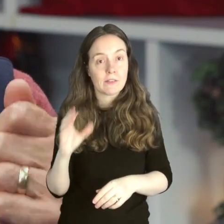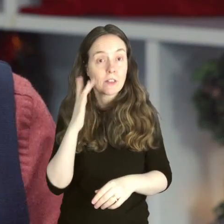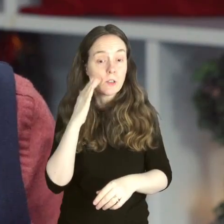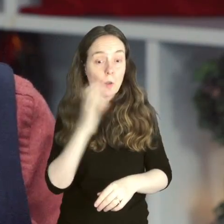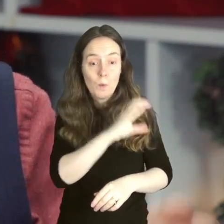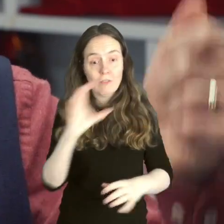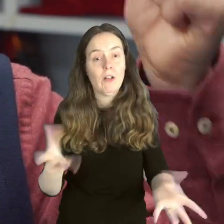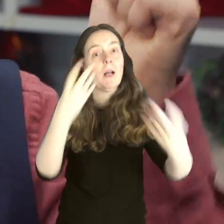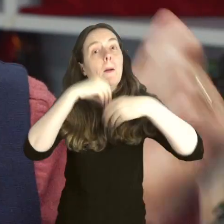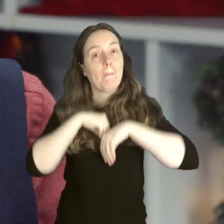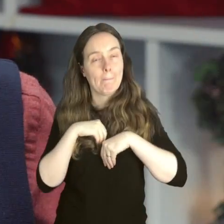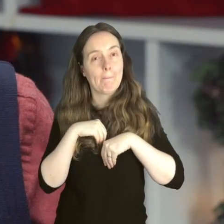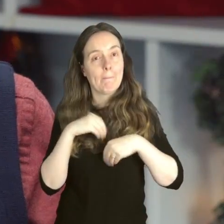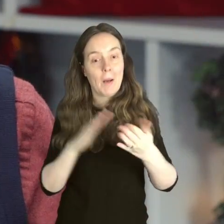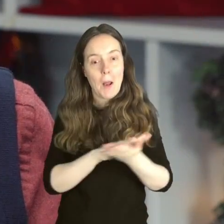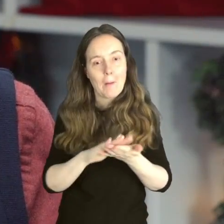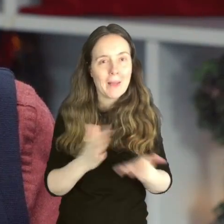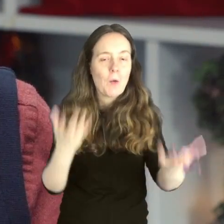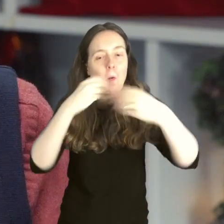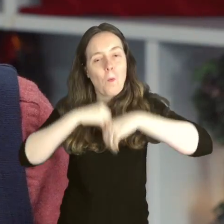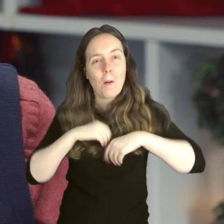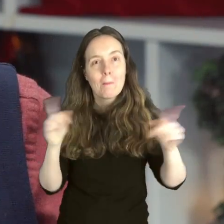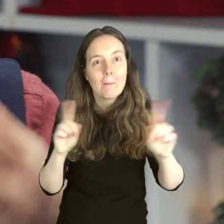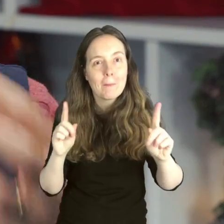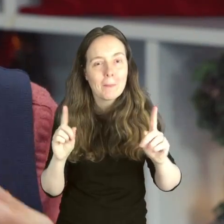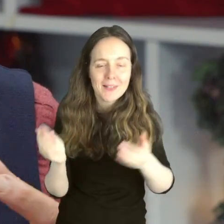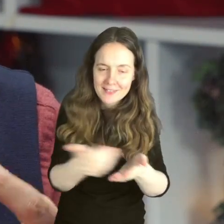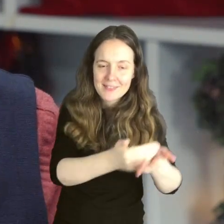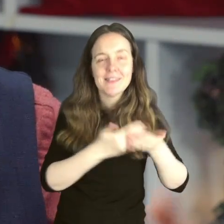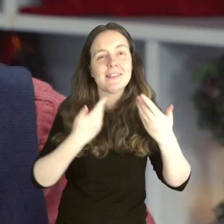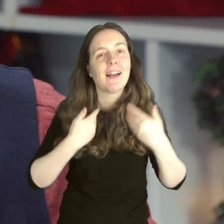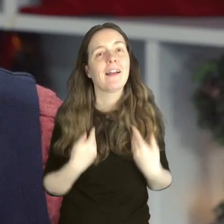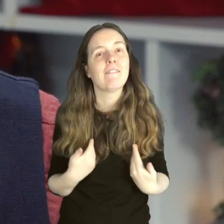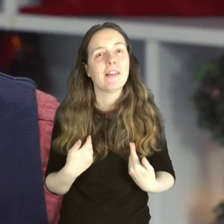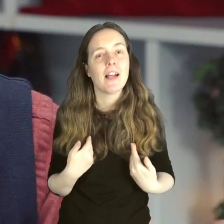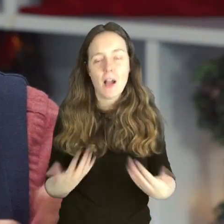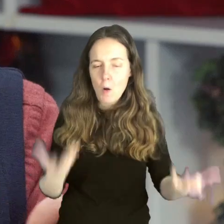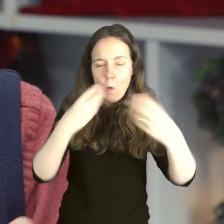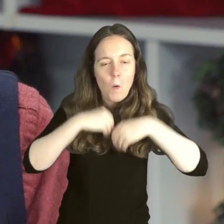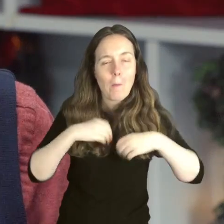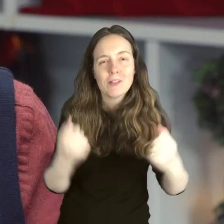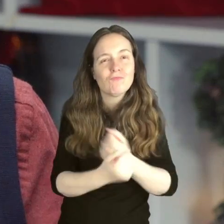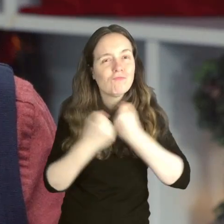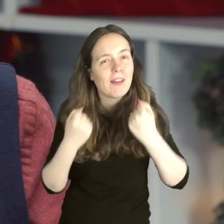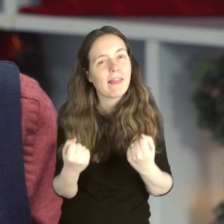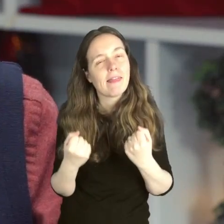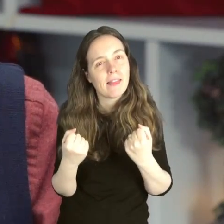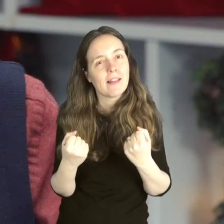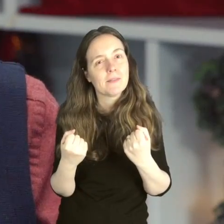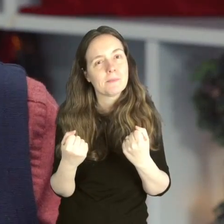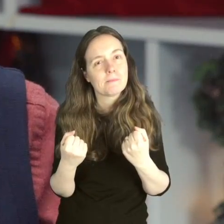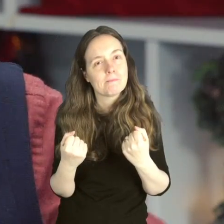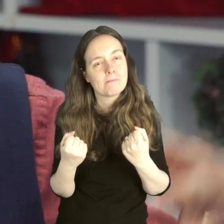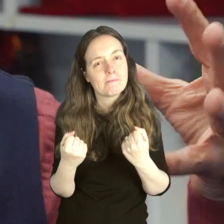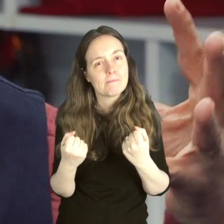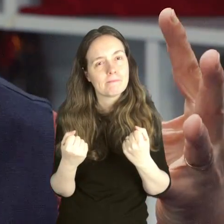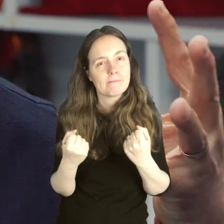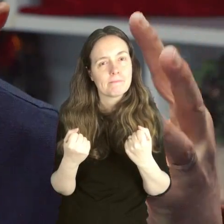we receive a Savior. We receive strength. We